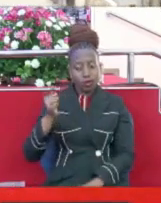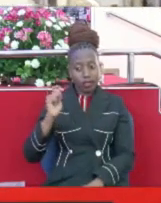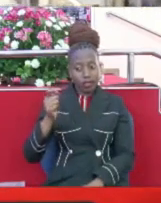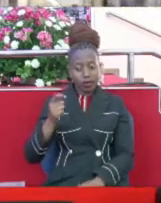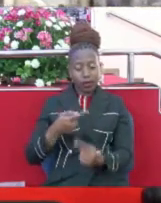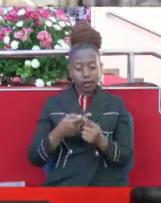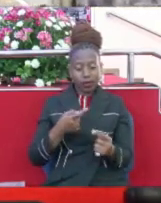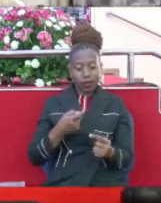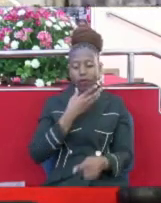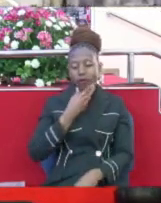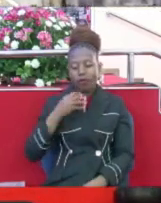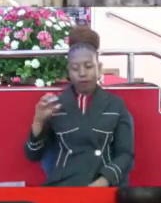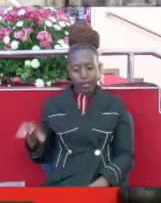sons.